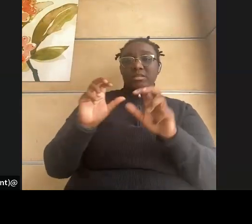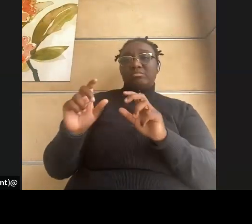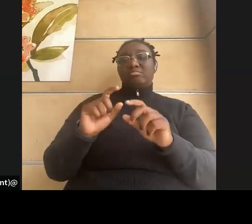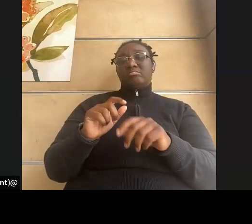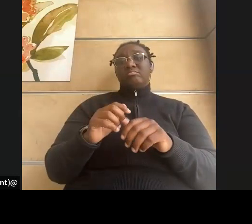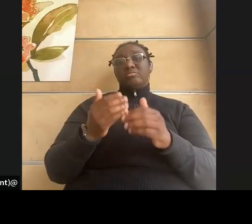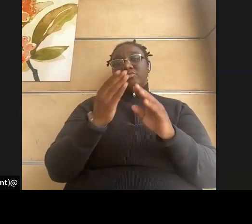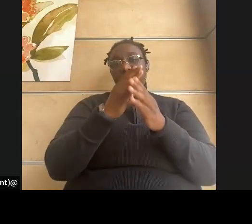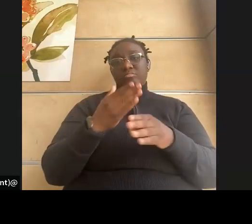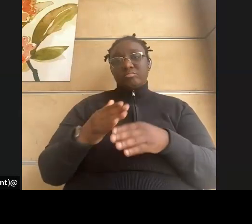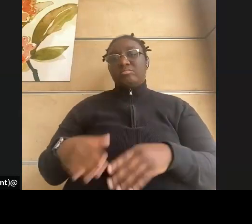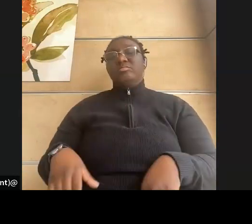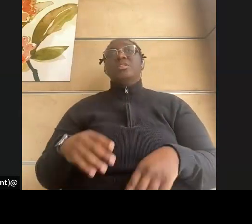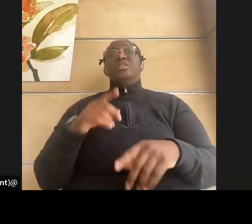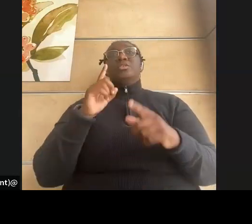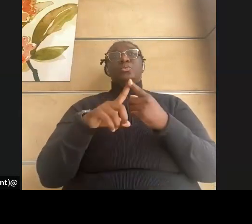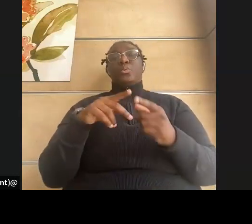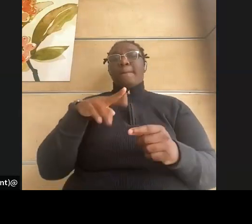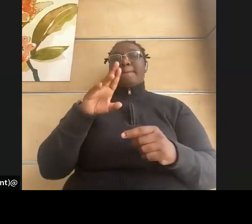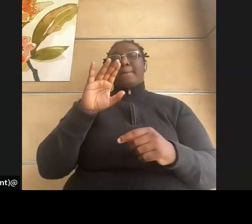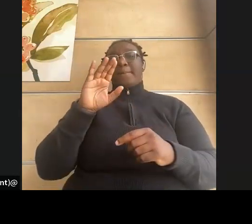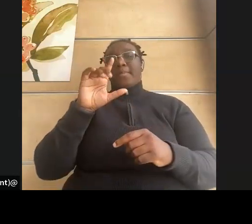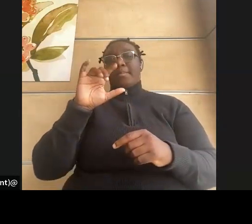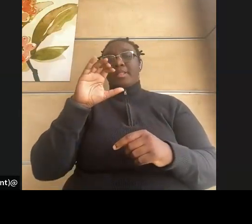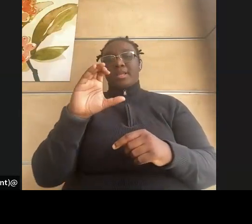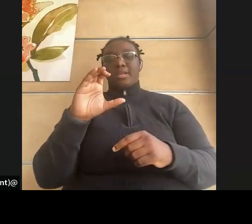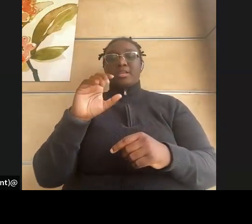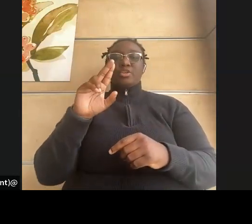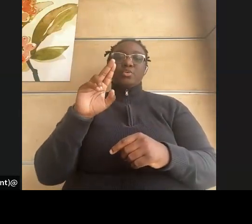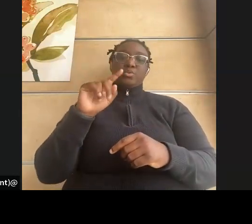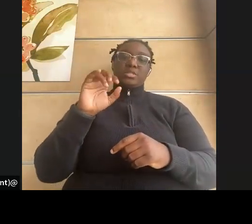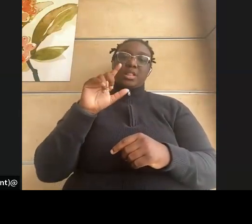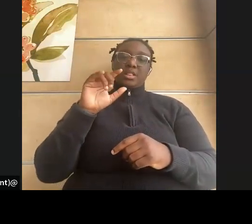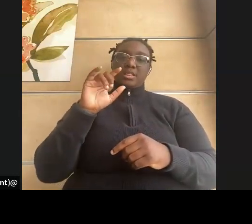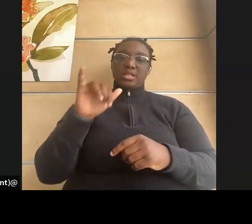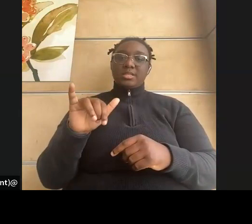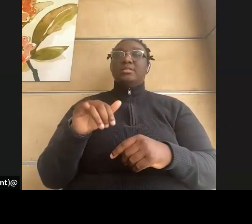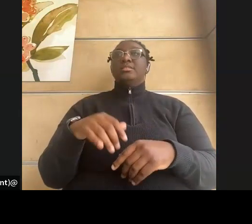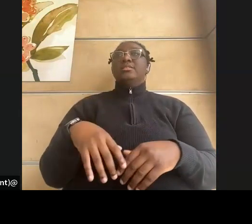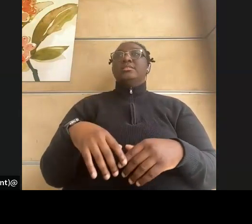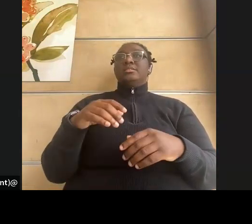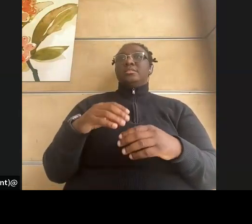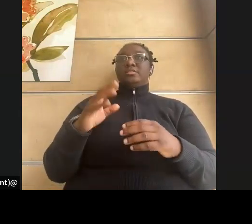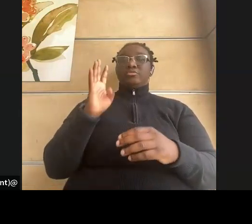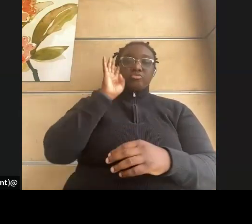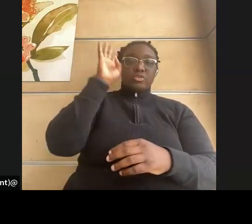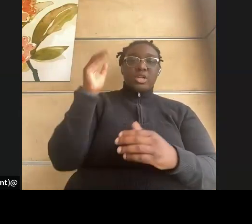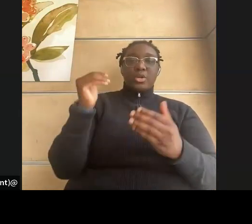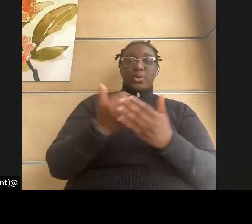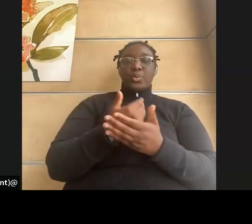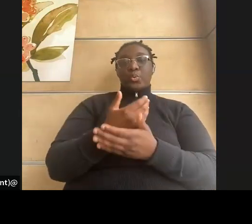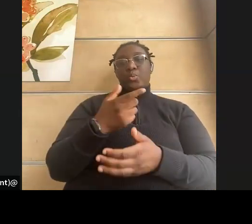the Public Utilities Commission to create grant programs for ISPs and other eligible